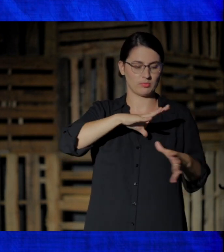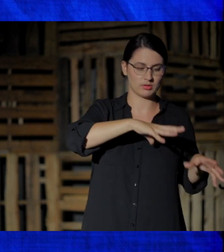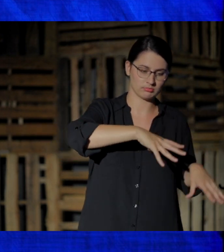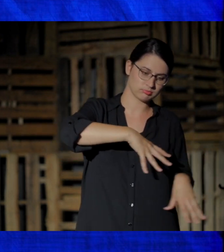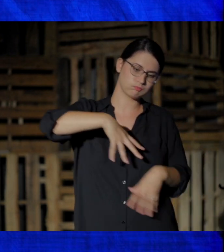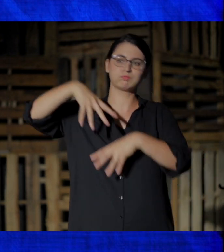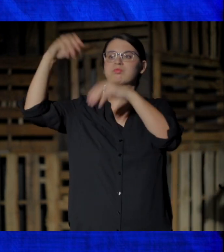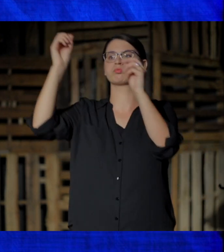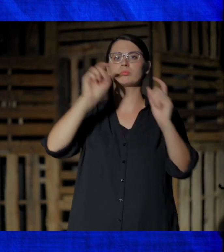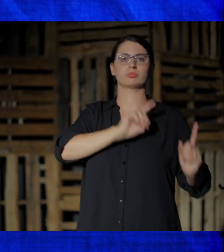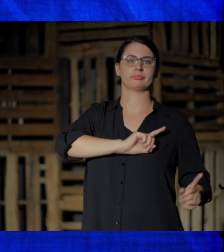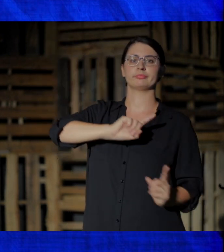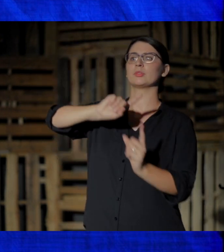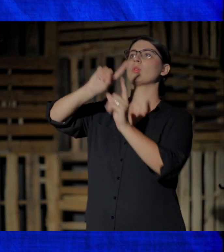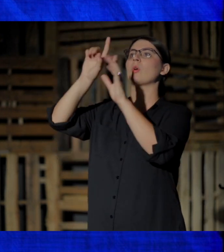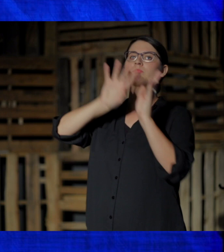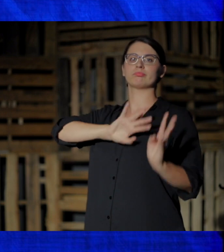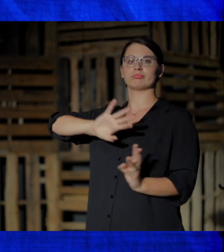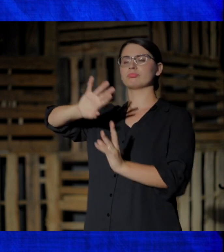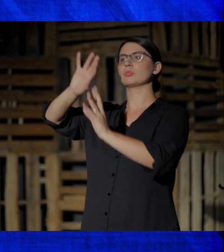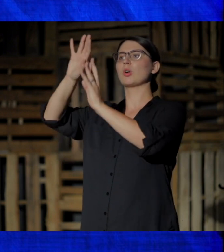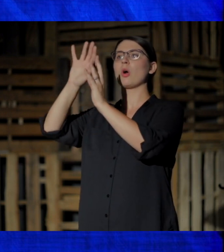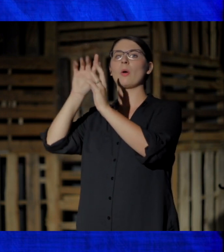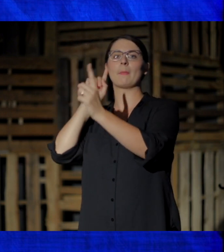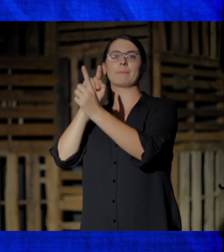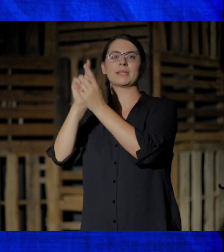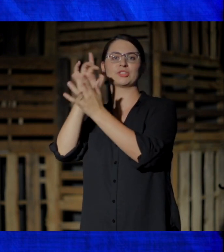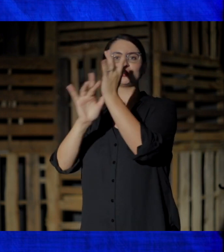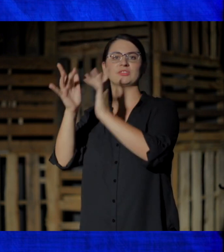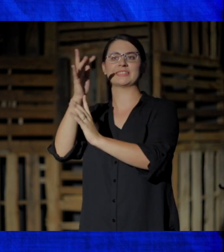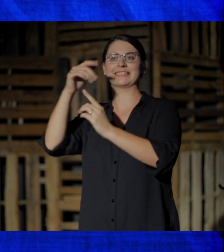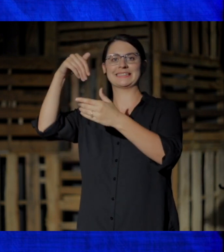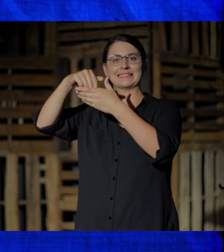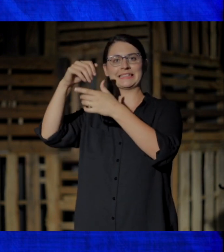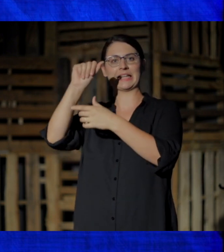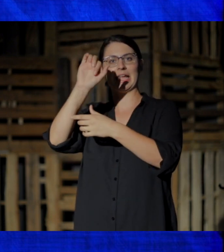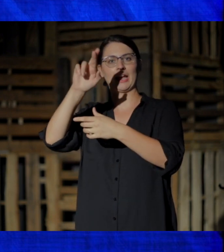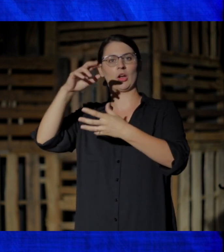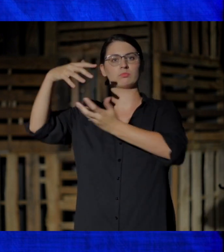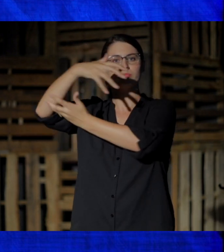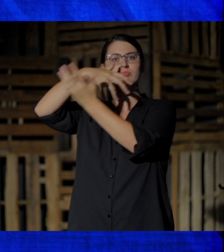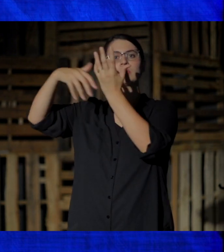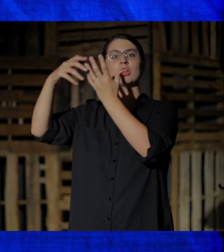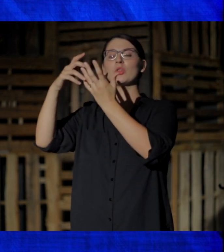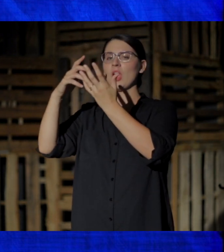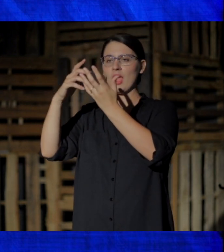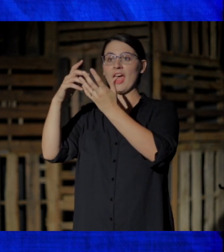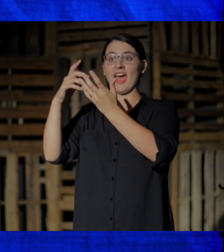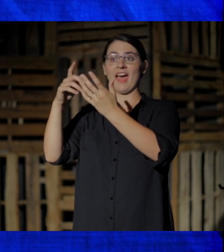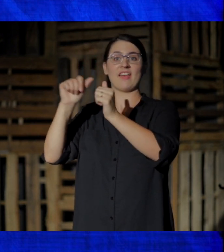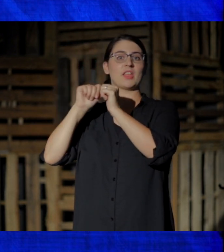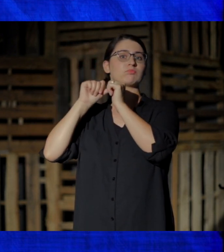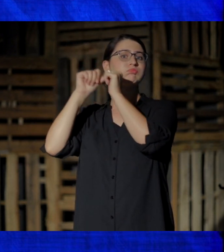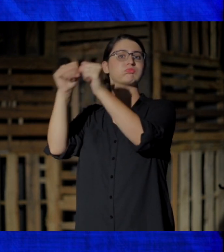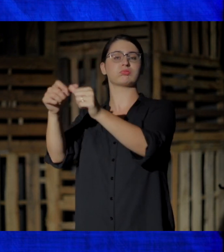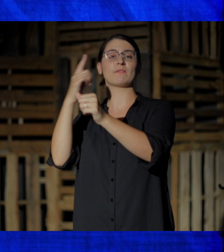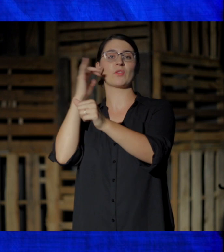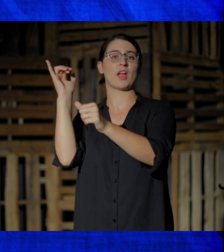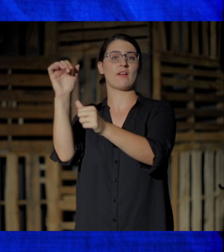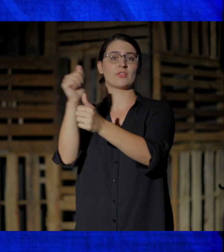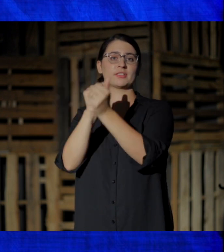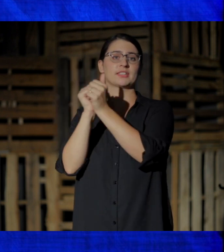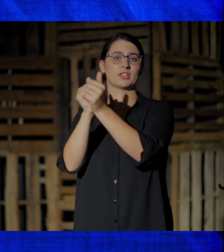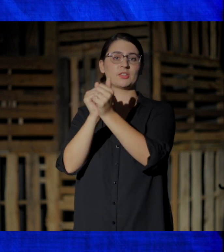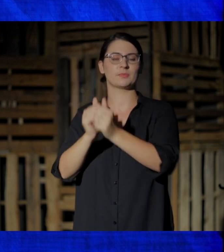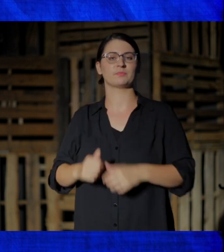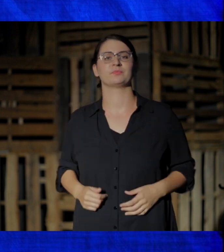the Lord in the air. So we will always be with the Lord. Now, again, there's some awesome imagery here. Ephesians chapter